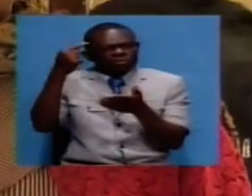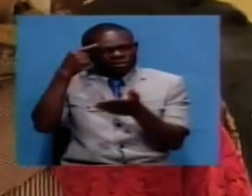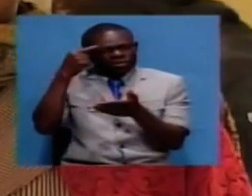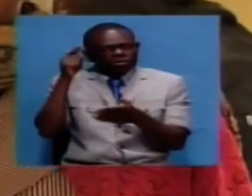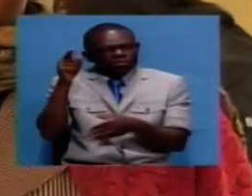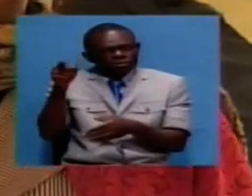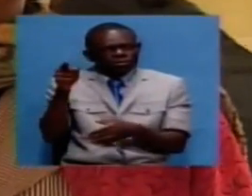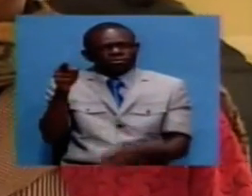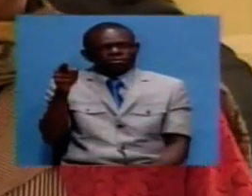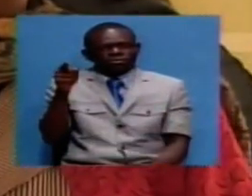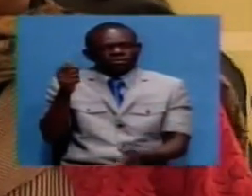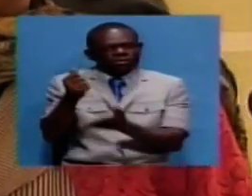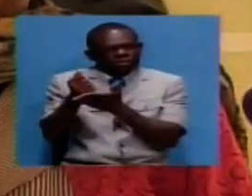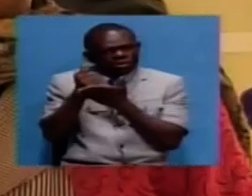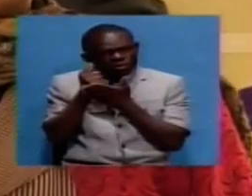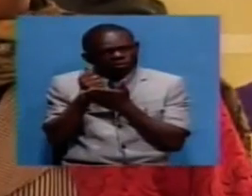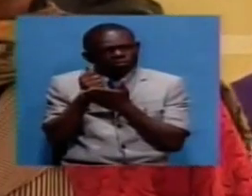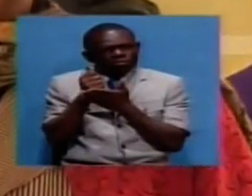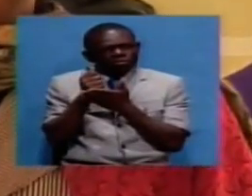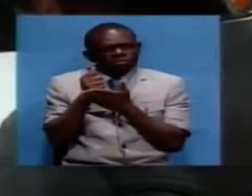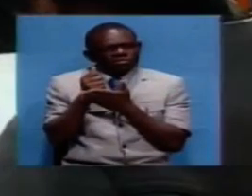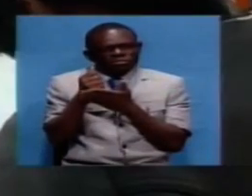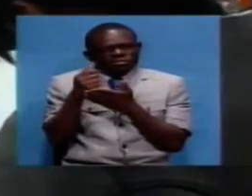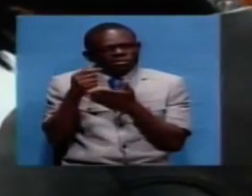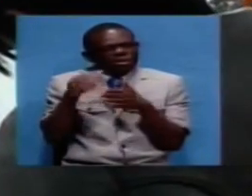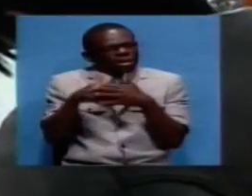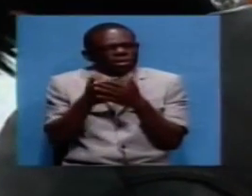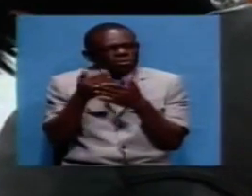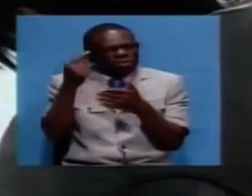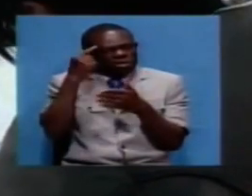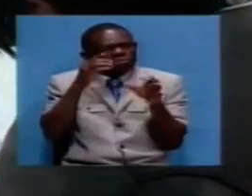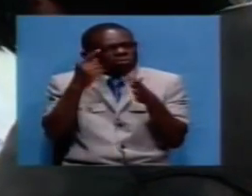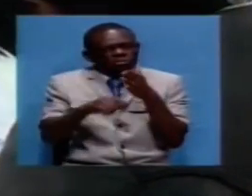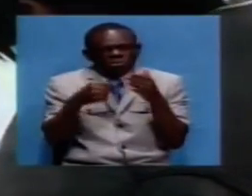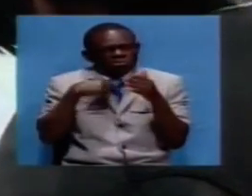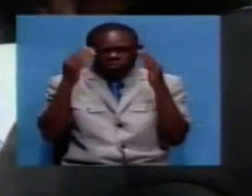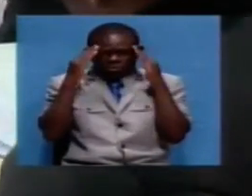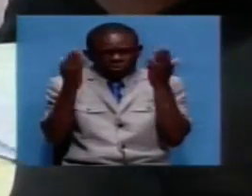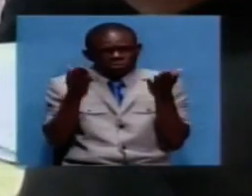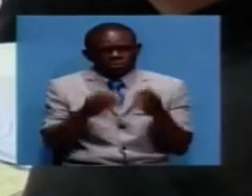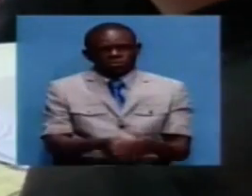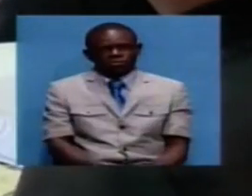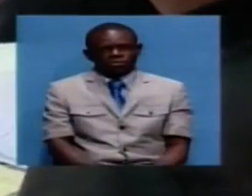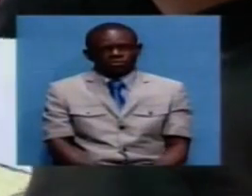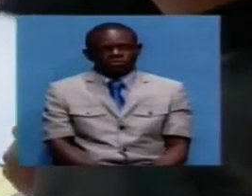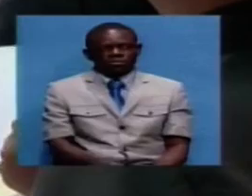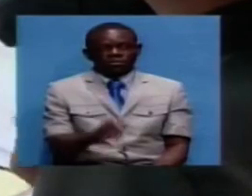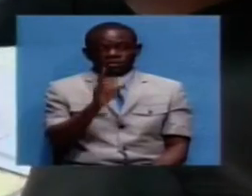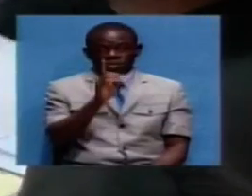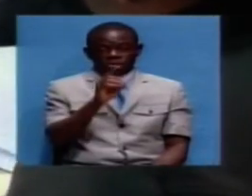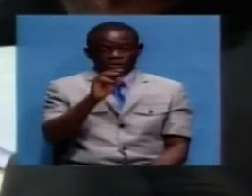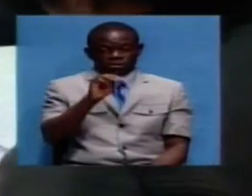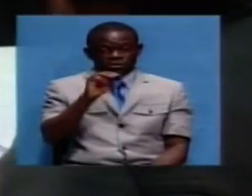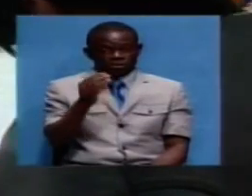know if they do refund or they say it's okay, I don't know. The Disaster Management and Mitigation Unit, DMMU, has assured the